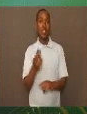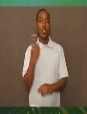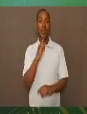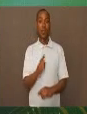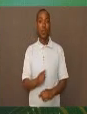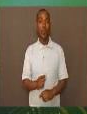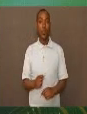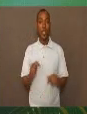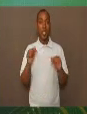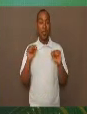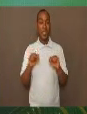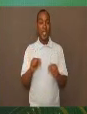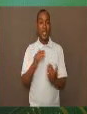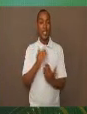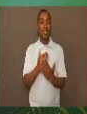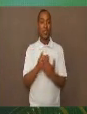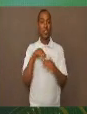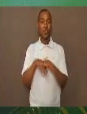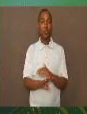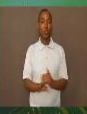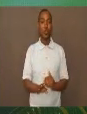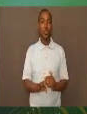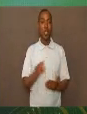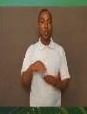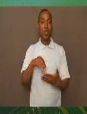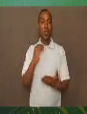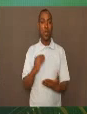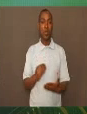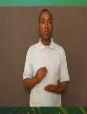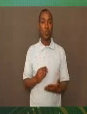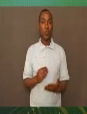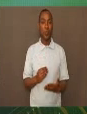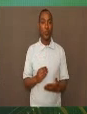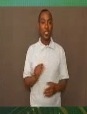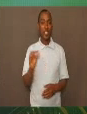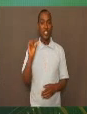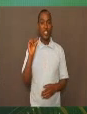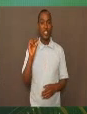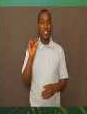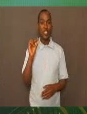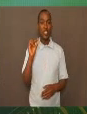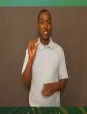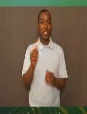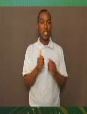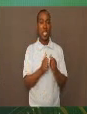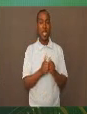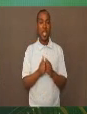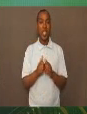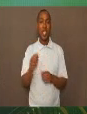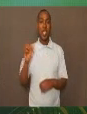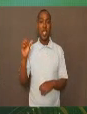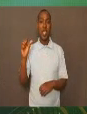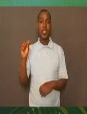In today's lesson, we will learn about a few common